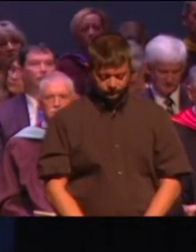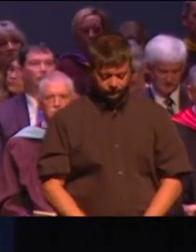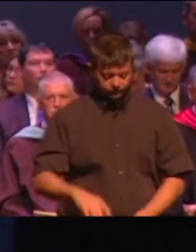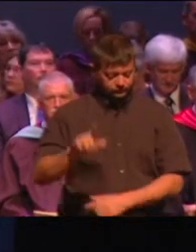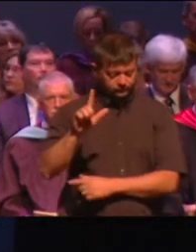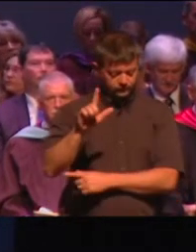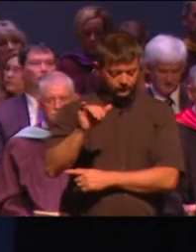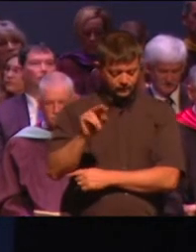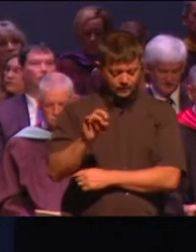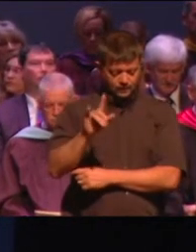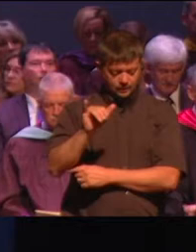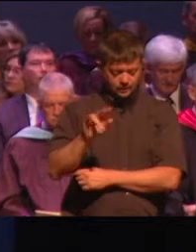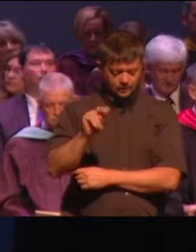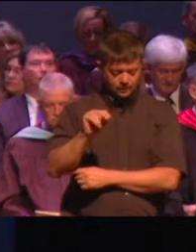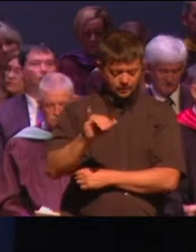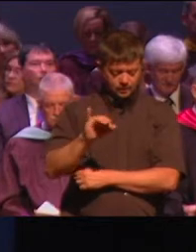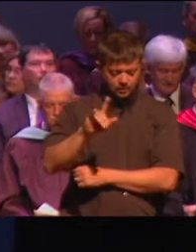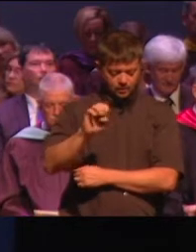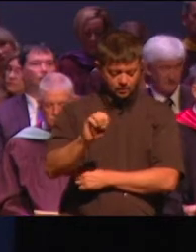Lindsay Nicole Wood.